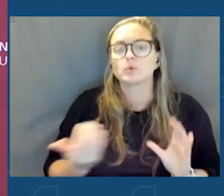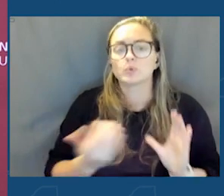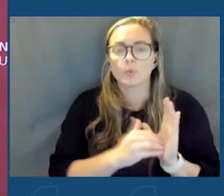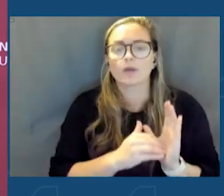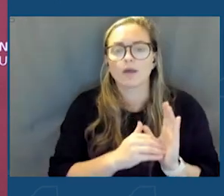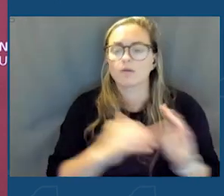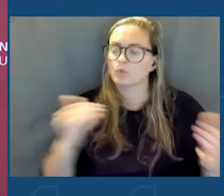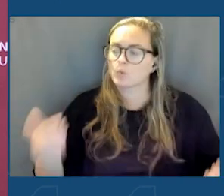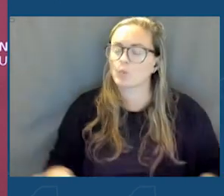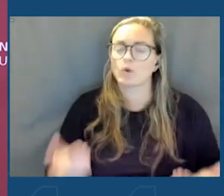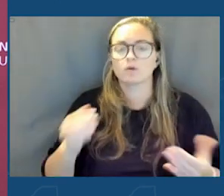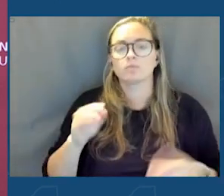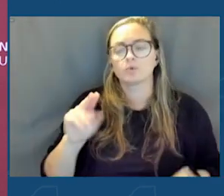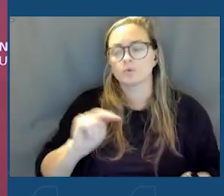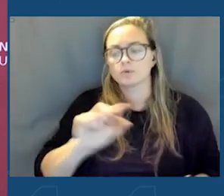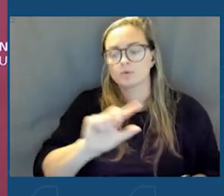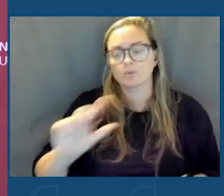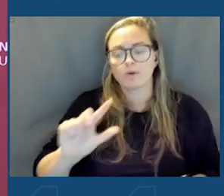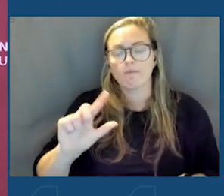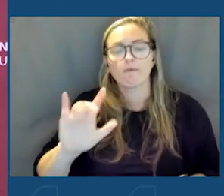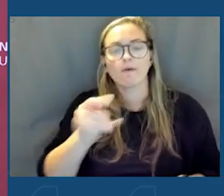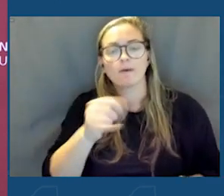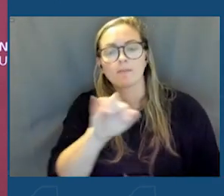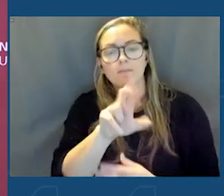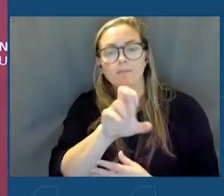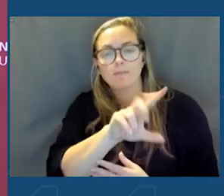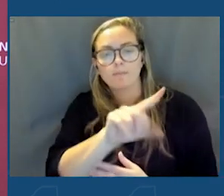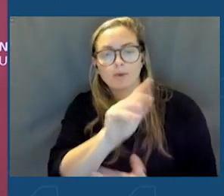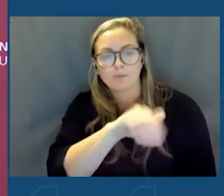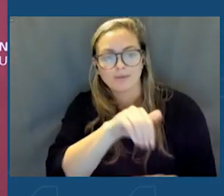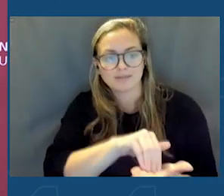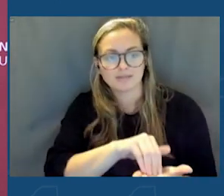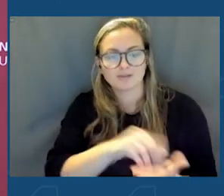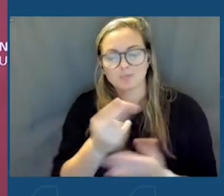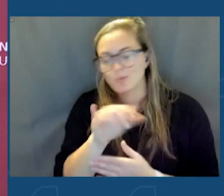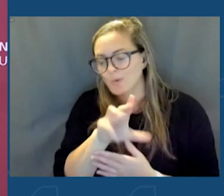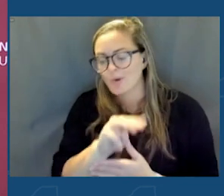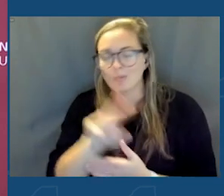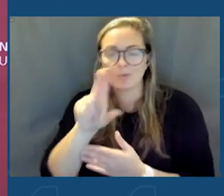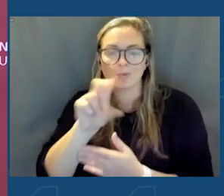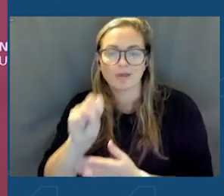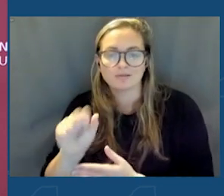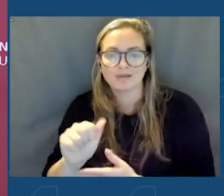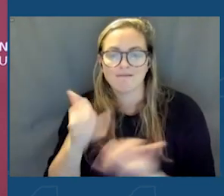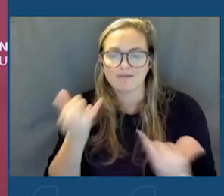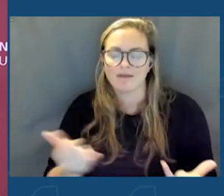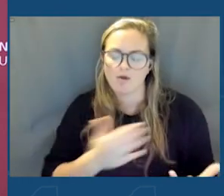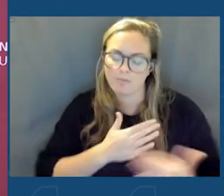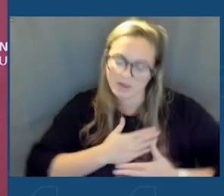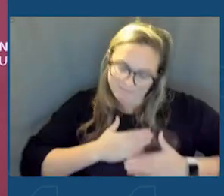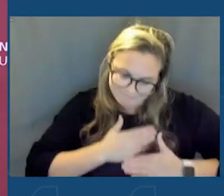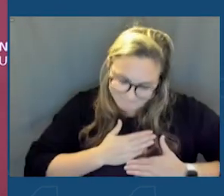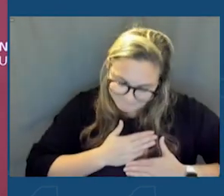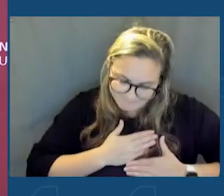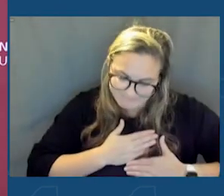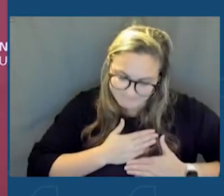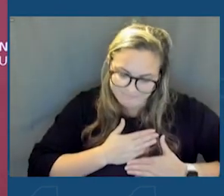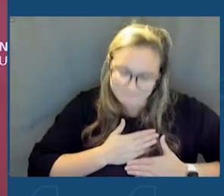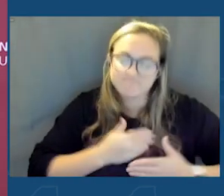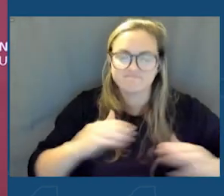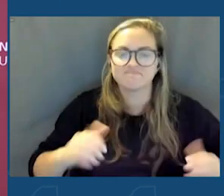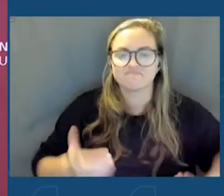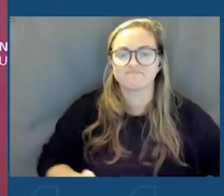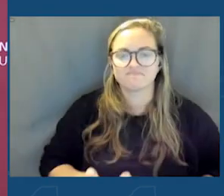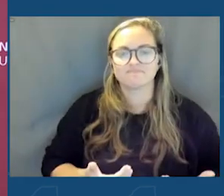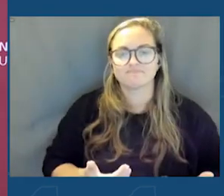welcome to the Urban League Empowerment Center. Welcome to Harlem, USA. And now it is my pleasure to introduce